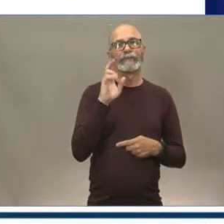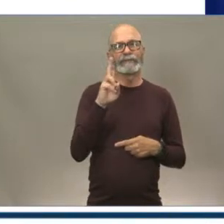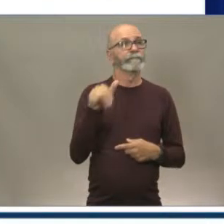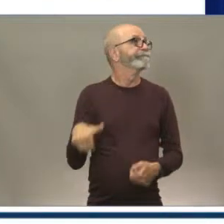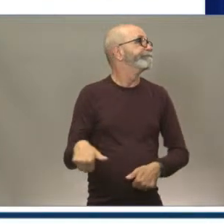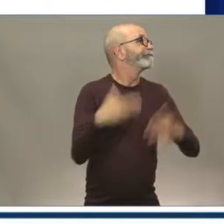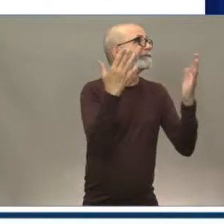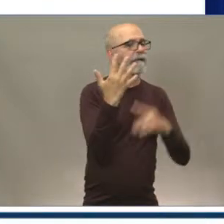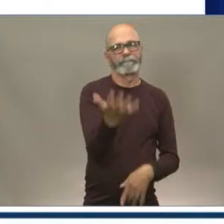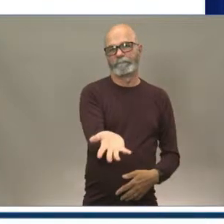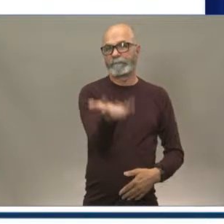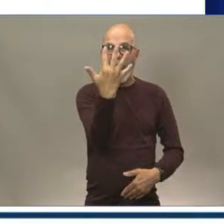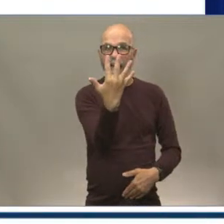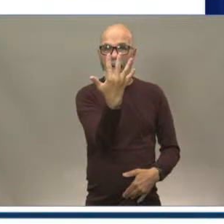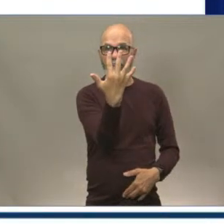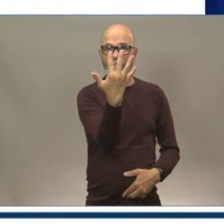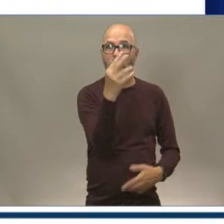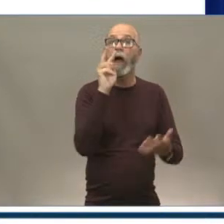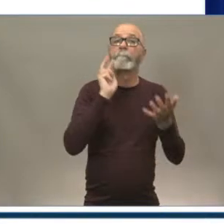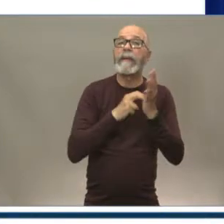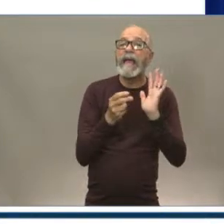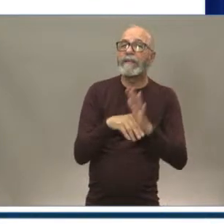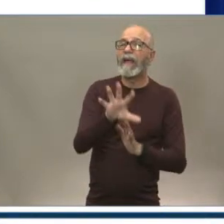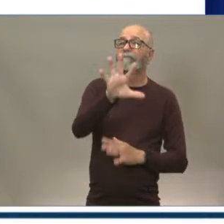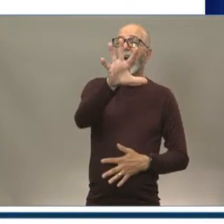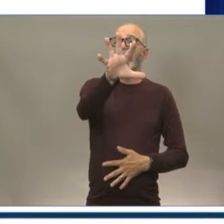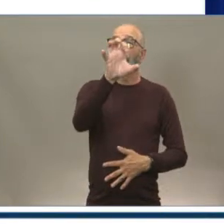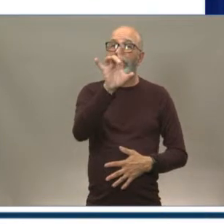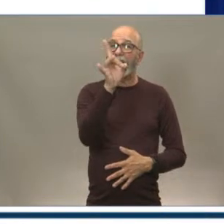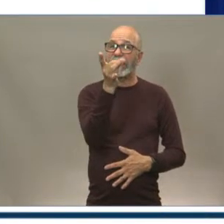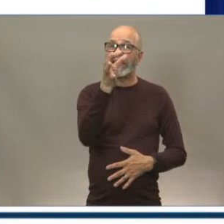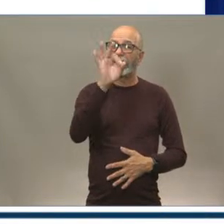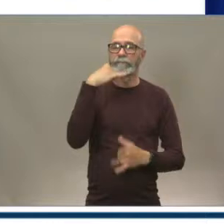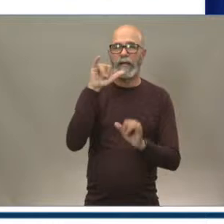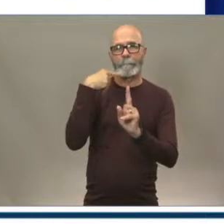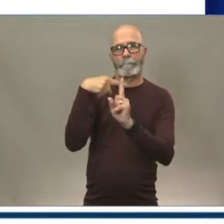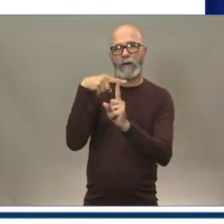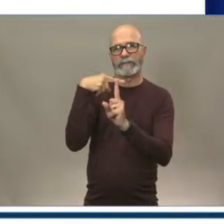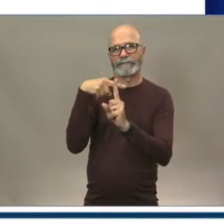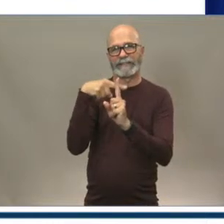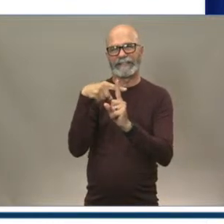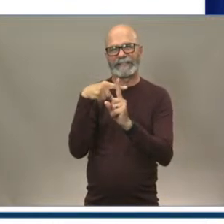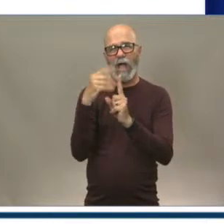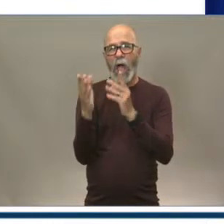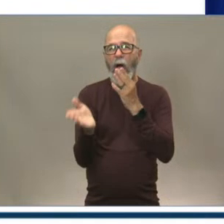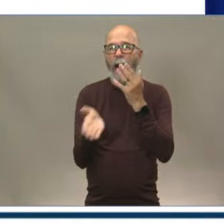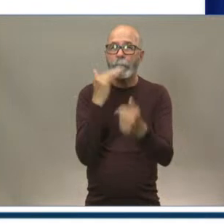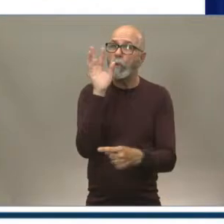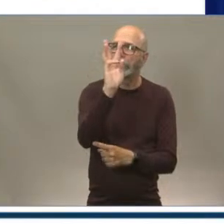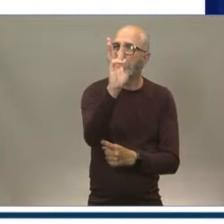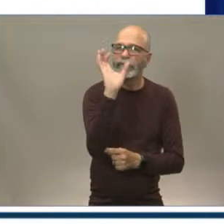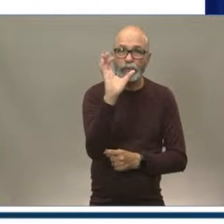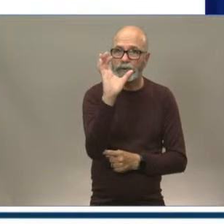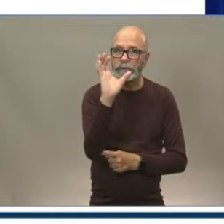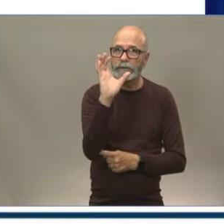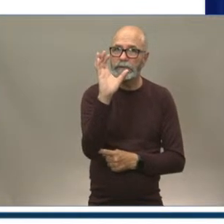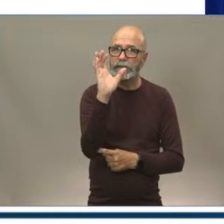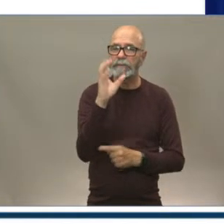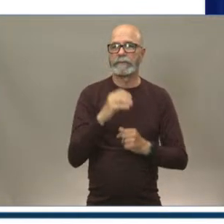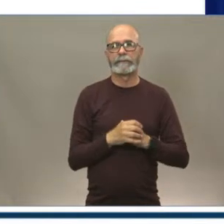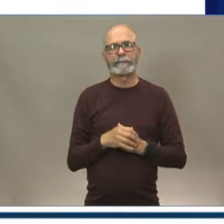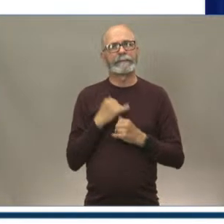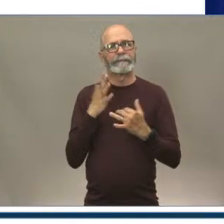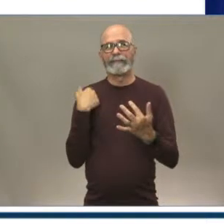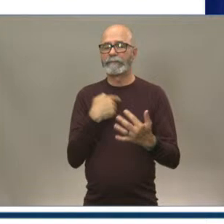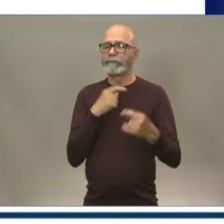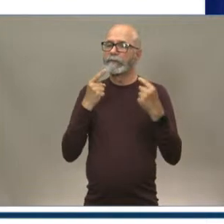have 589 known cases of COVID in the province. That's nearly 600 Nova Scotians that are battling this disease,